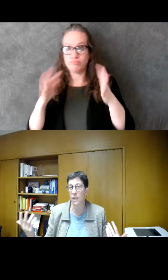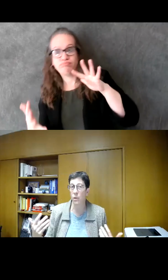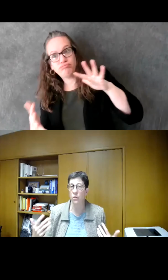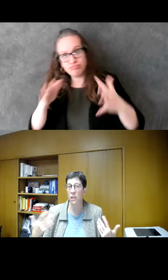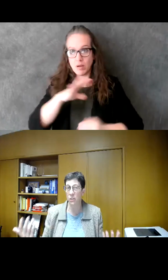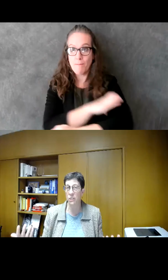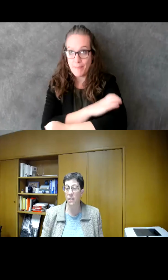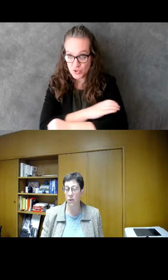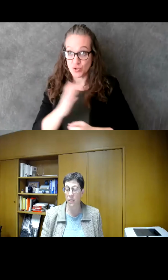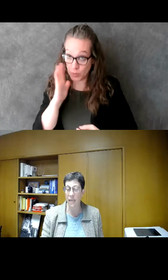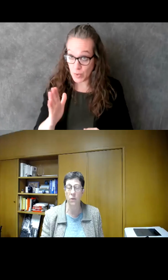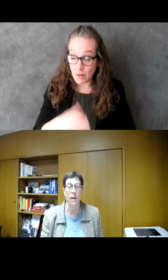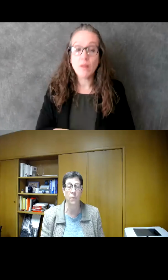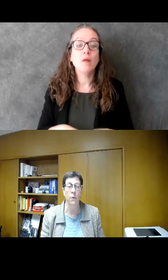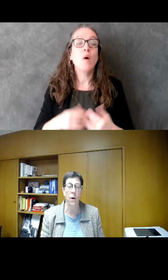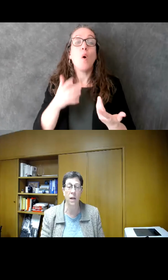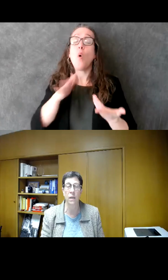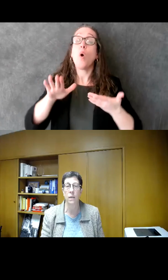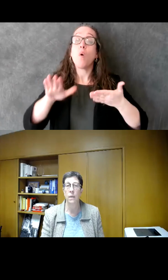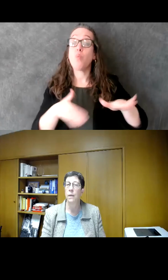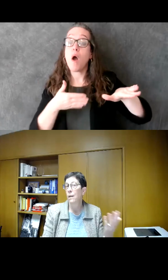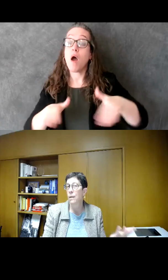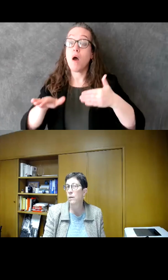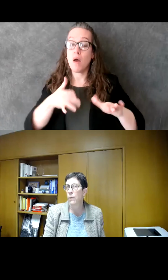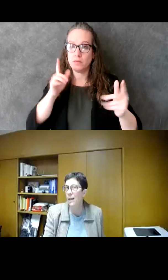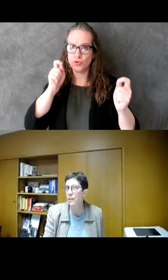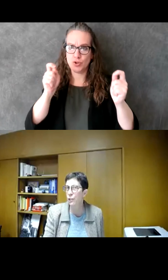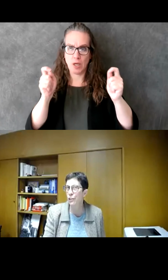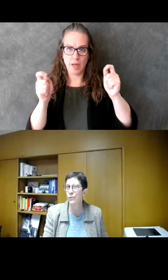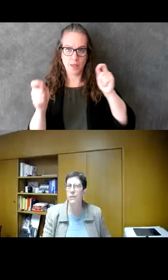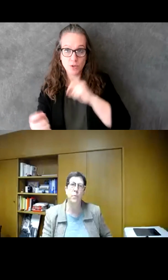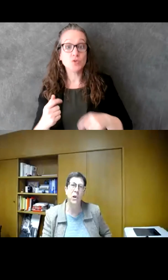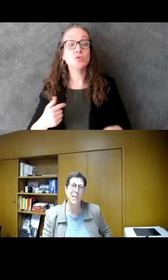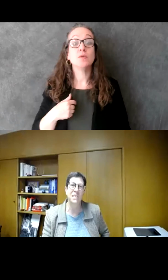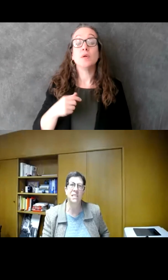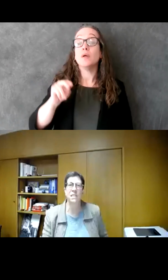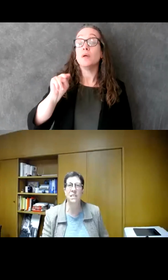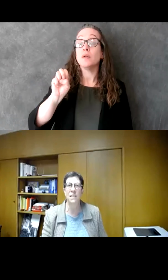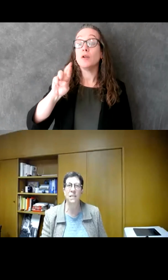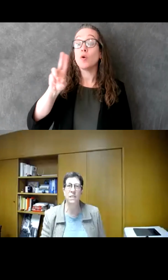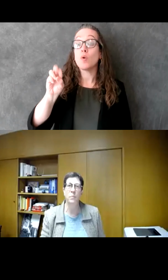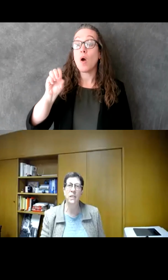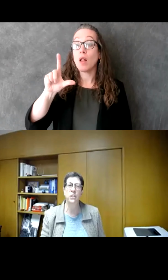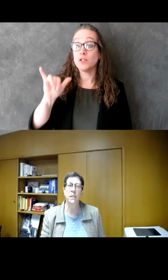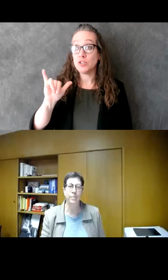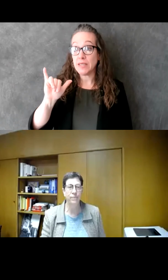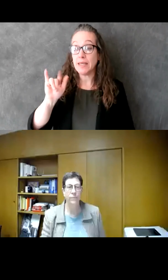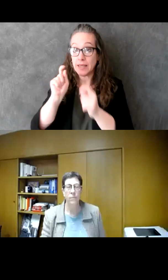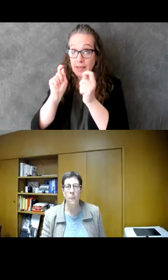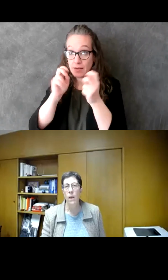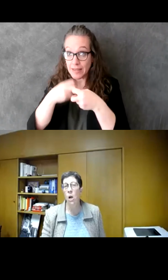for example, changes in our gait or how we walk, neurologic issues like Parkinson's disease,